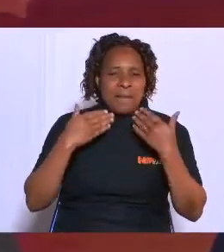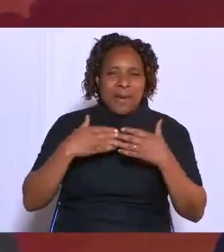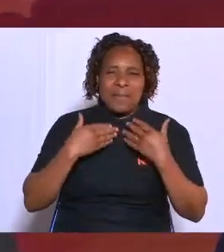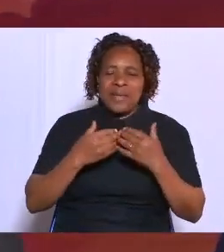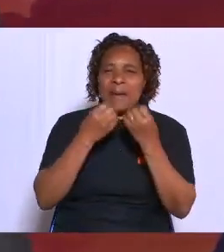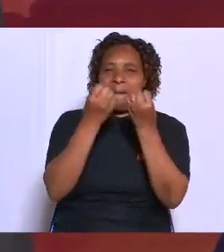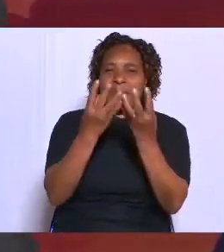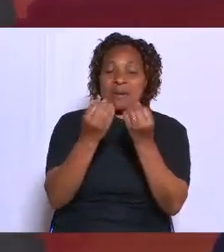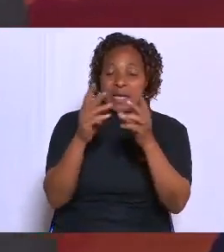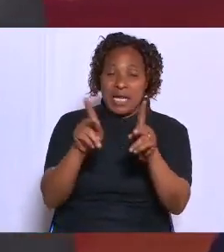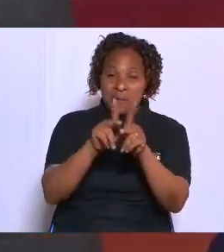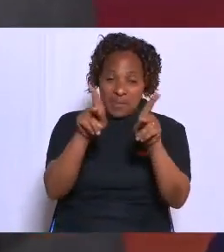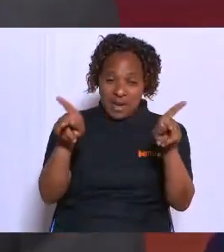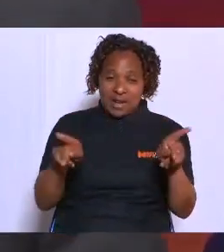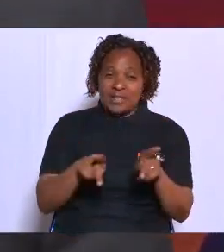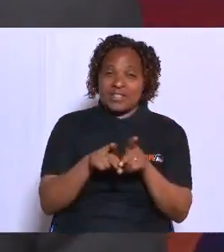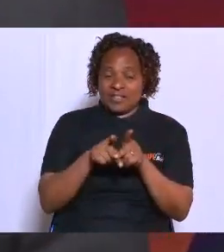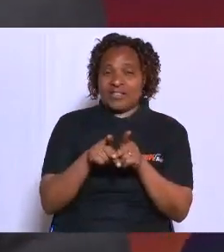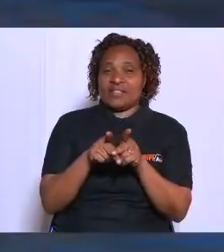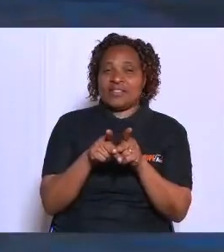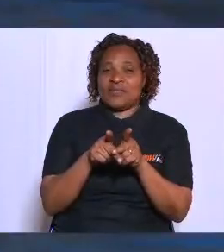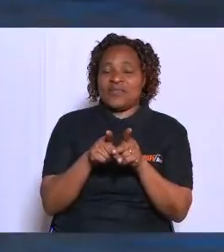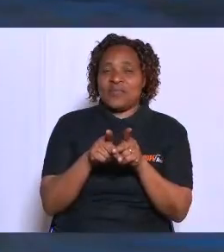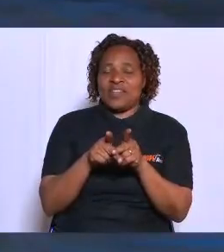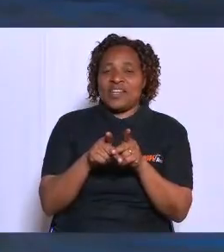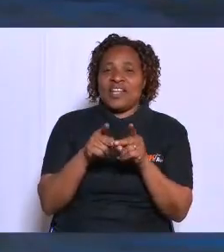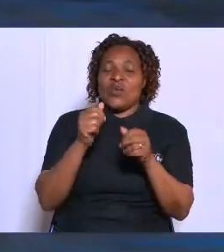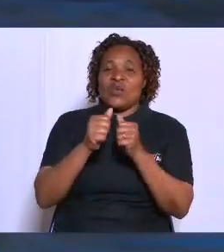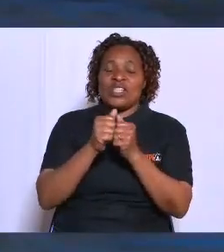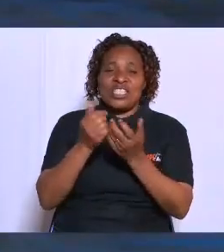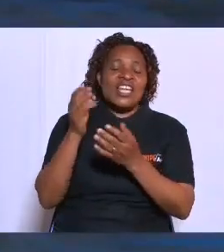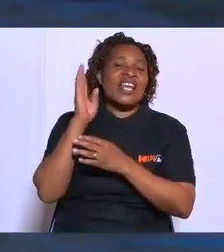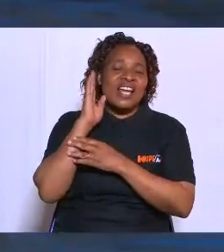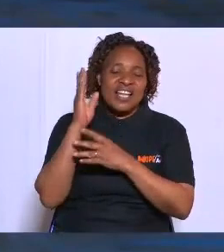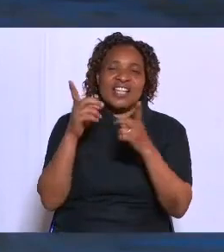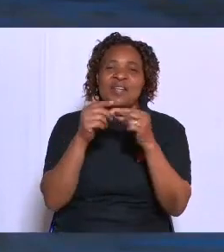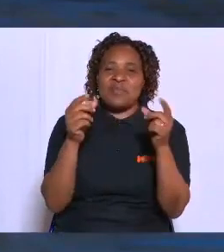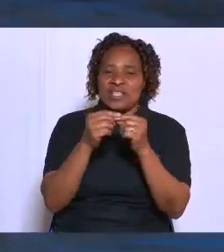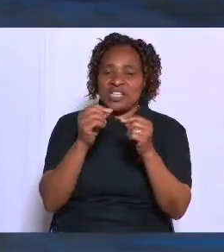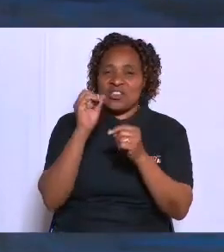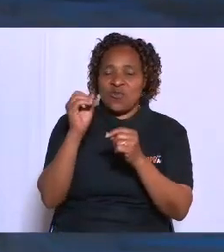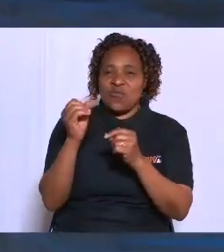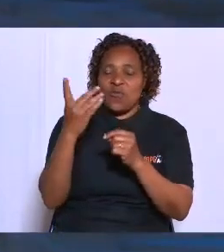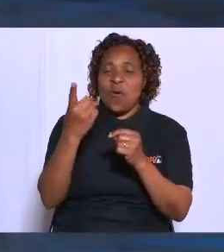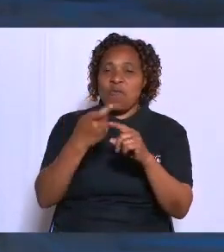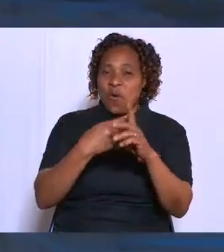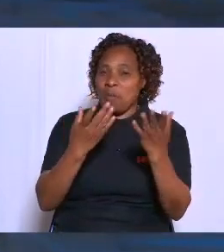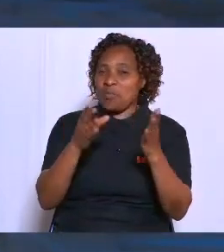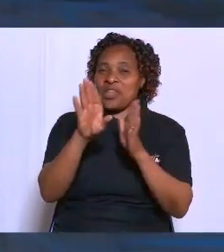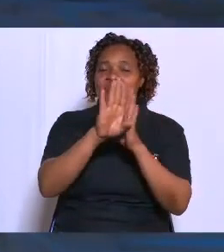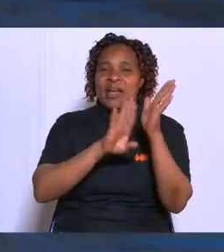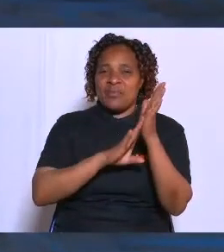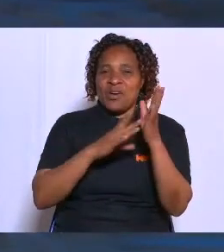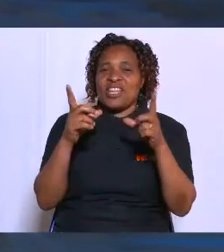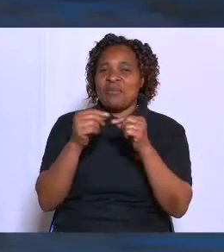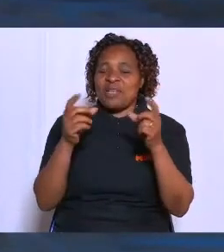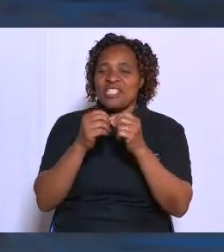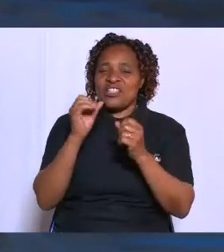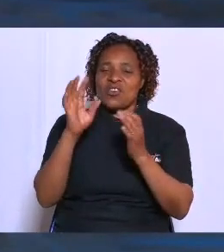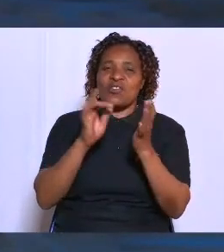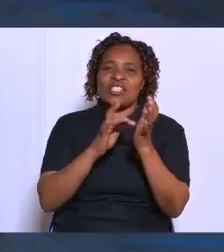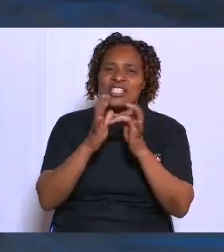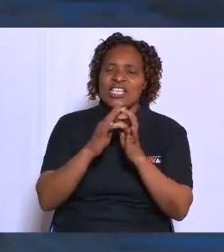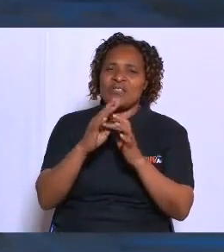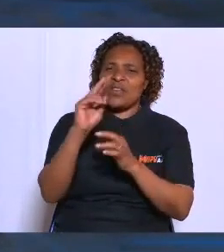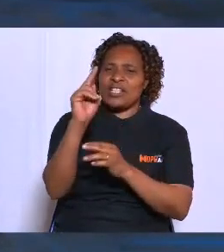the many different places that are hearing the message of the Bible the message of Jesus and his second